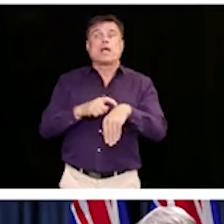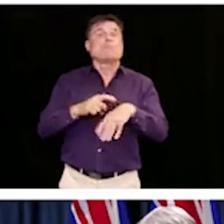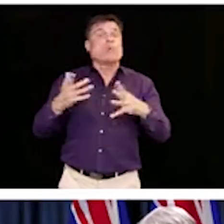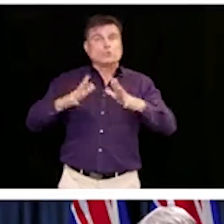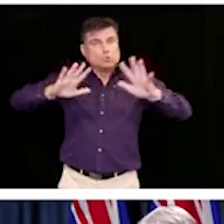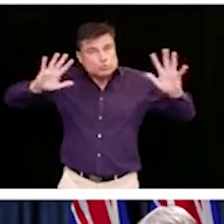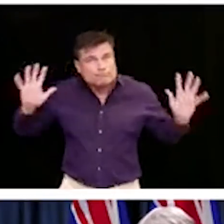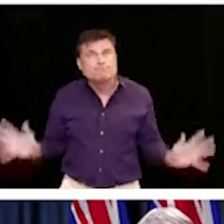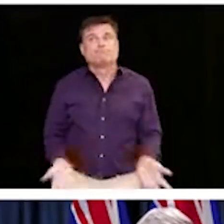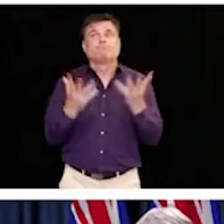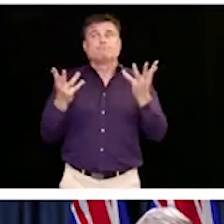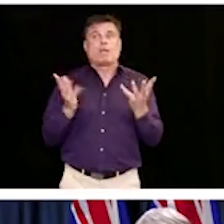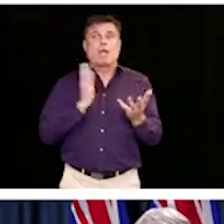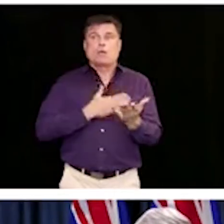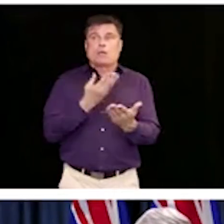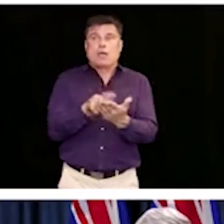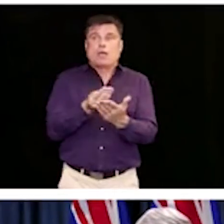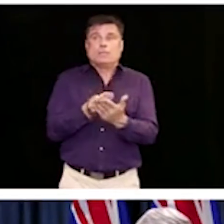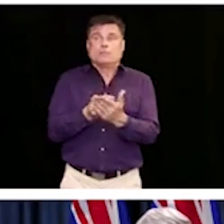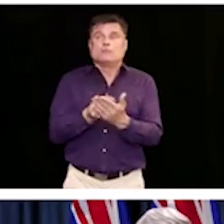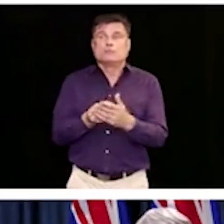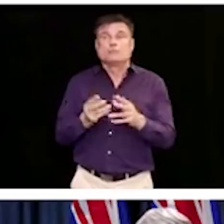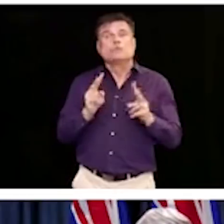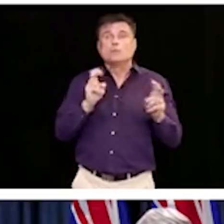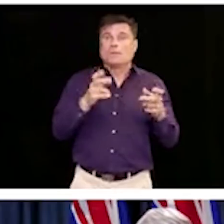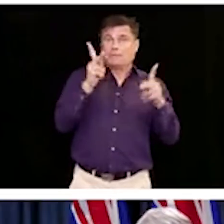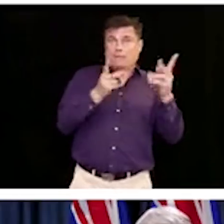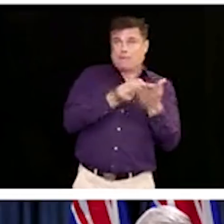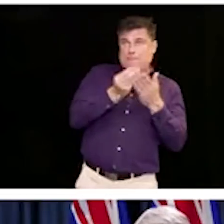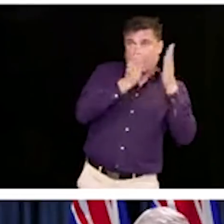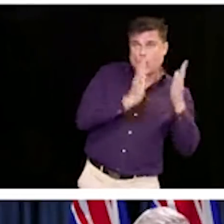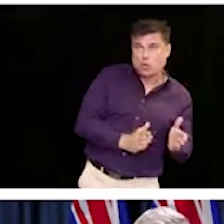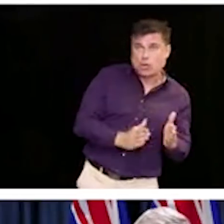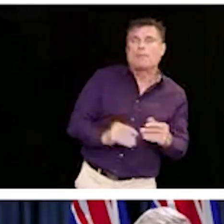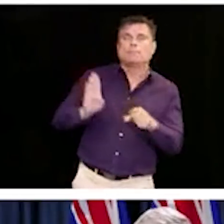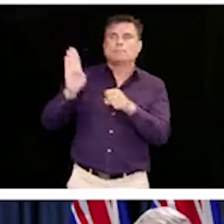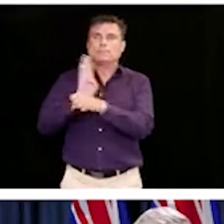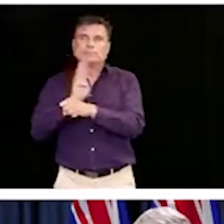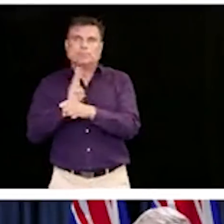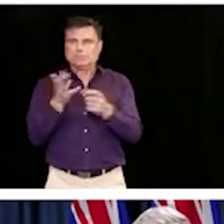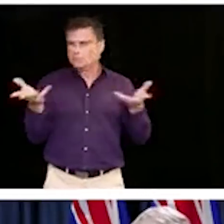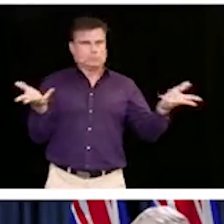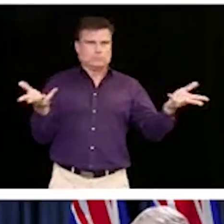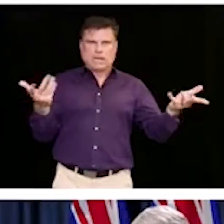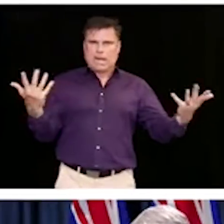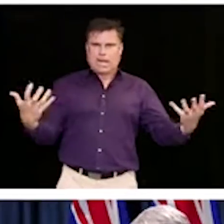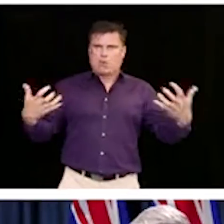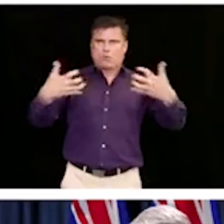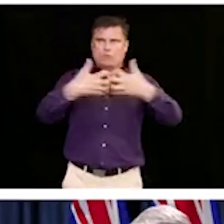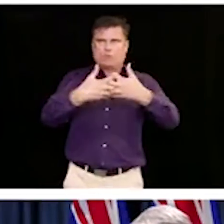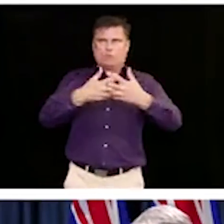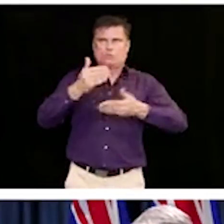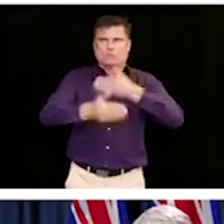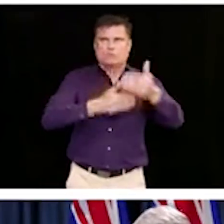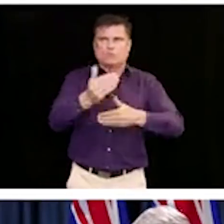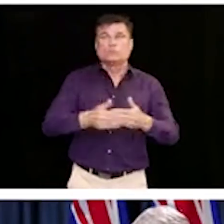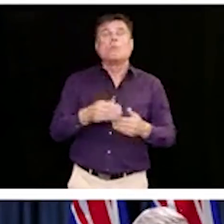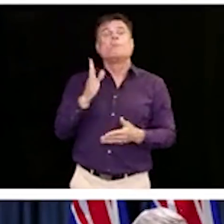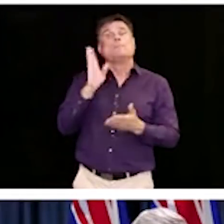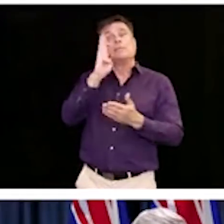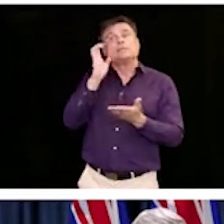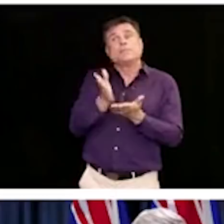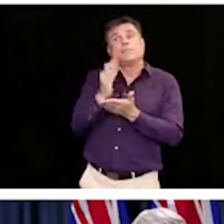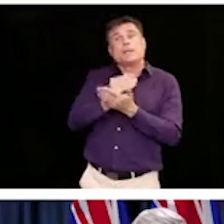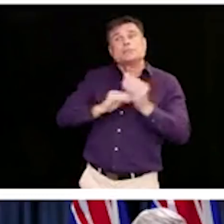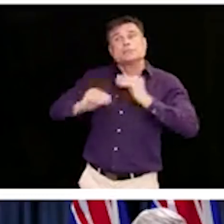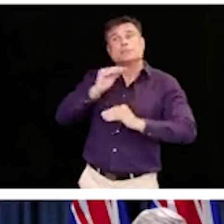also guided by consumer and business behavior. So in this scenario, BC's economy could decline by